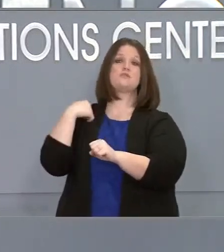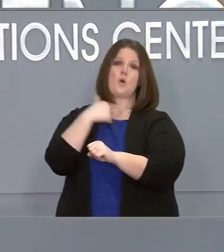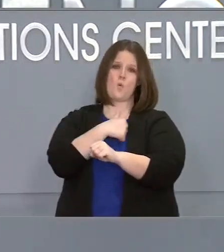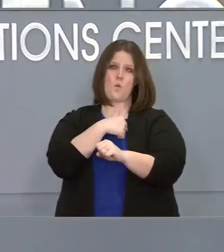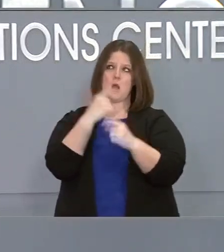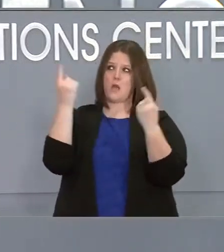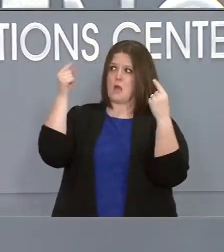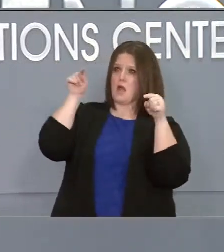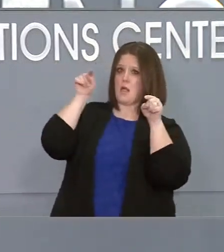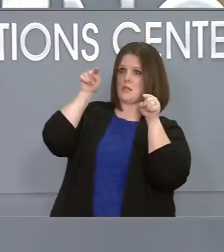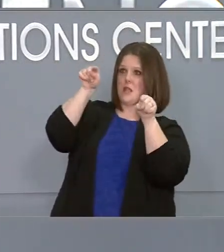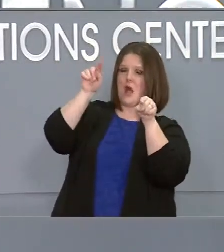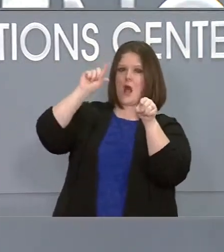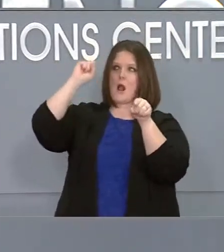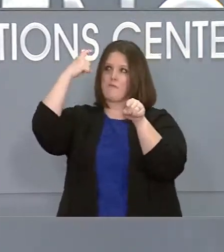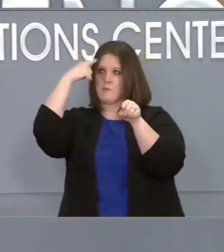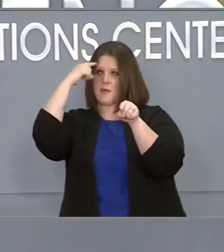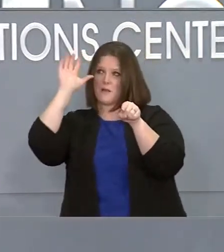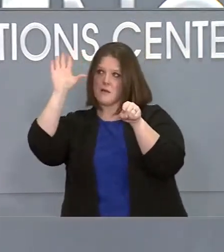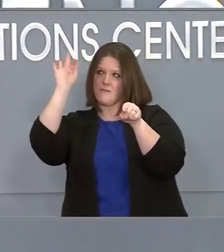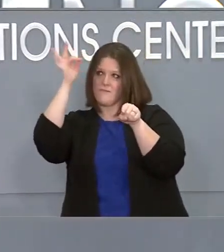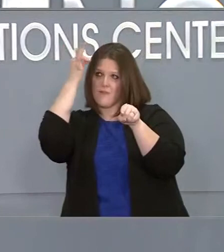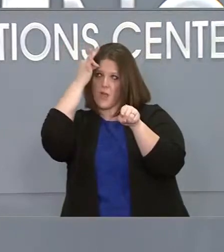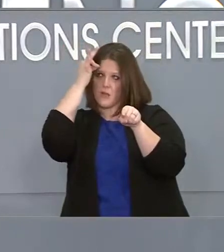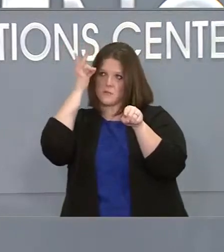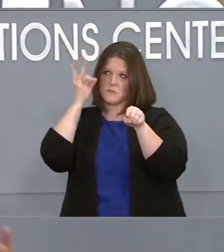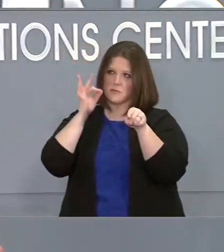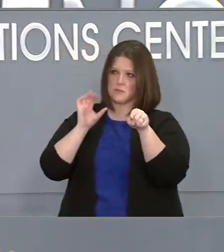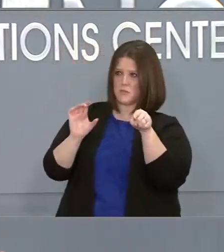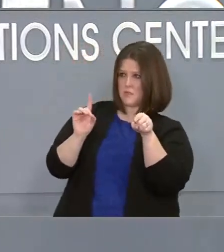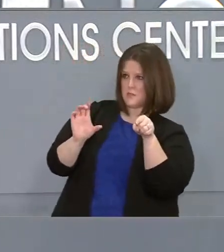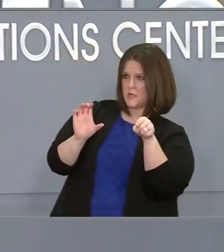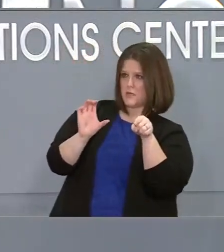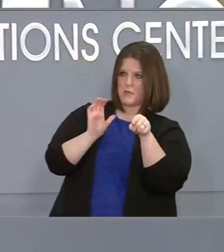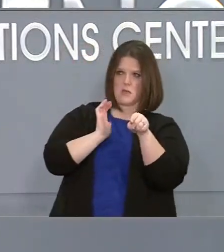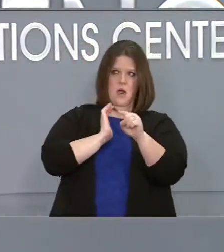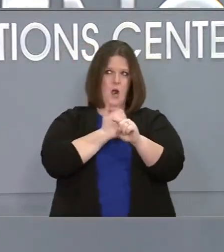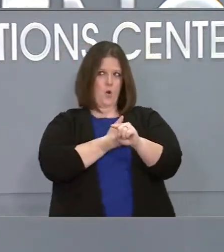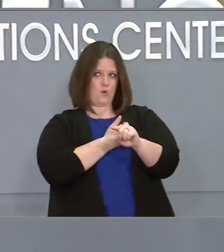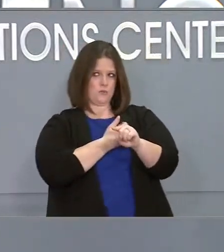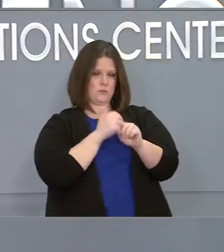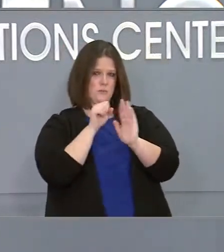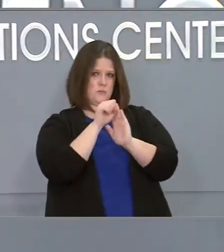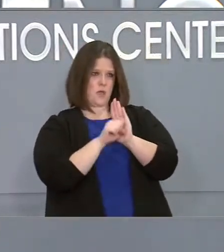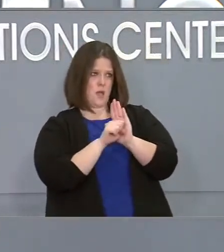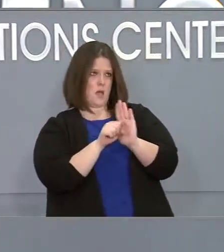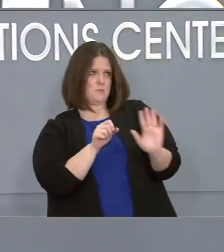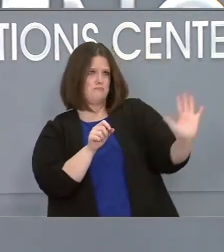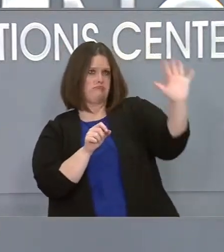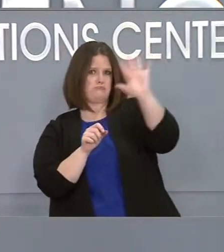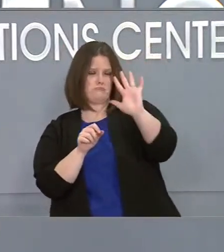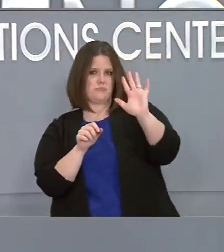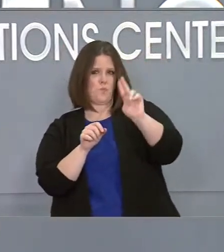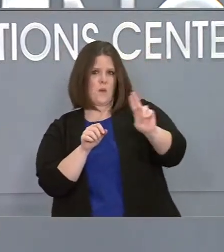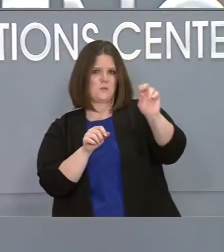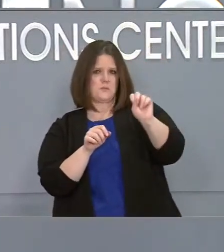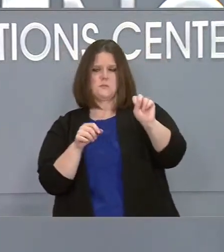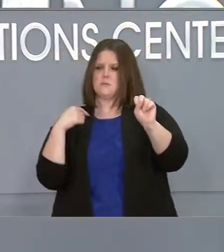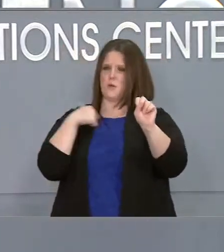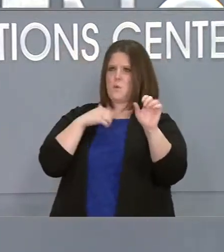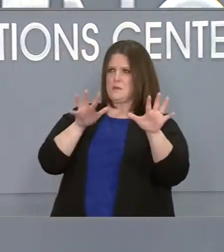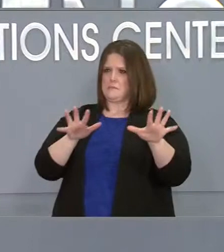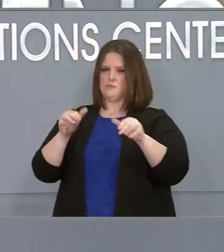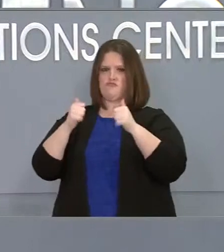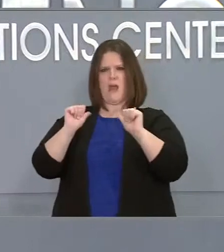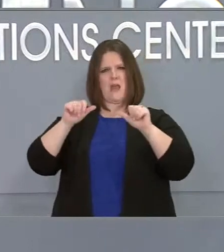around visitation were. So we really just tried to stay in line with what was happening nationally and doing that here. But it was really challenging,